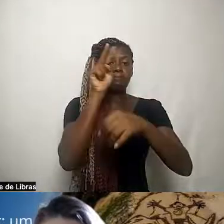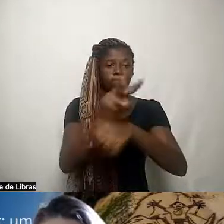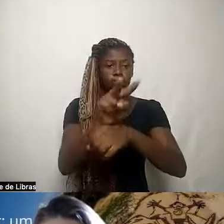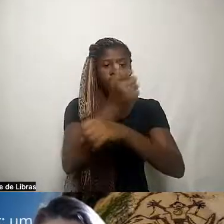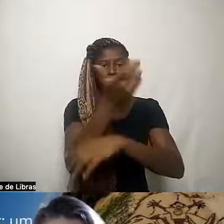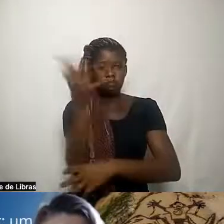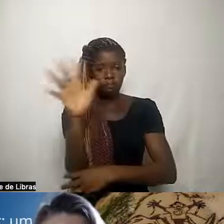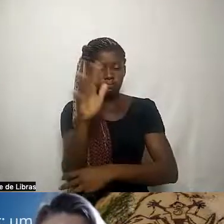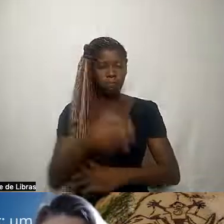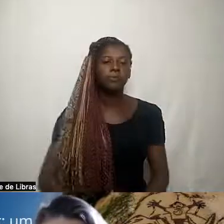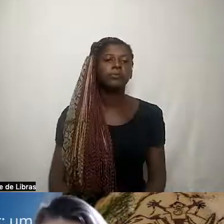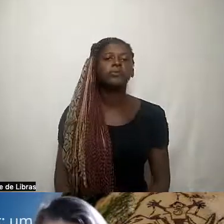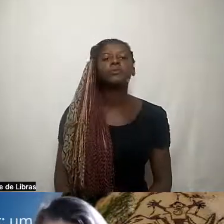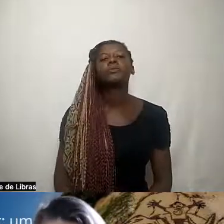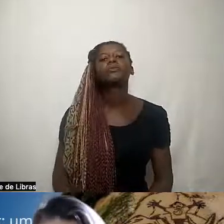development.